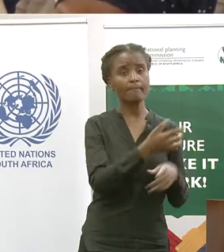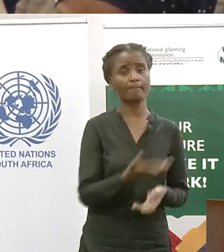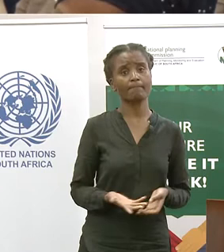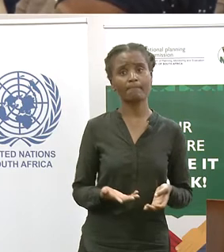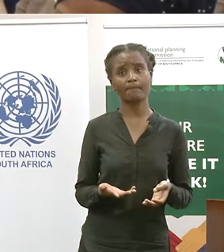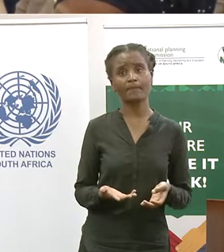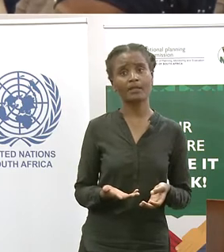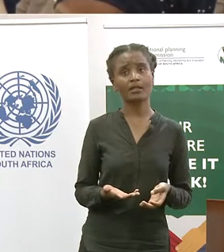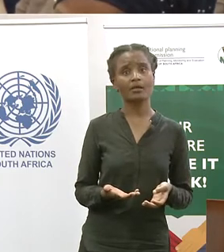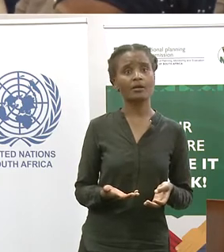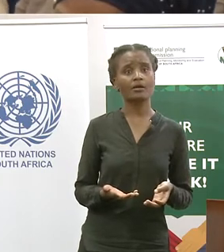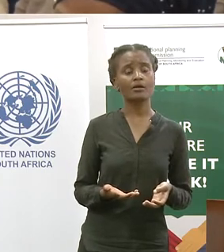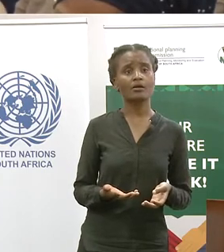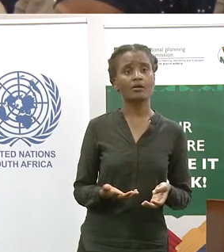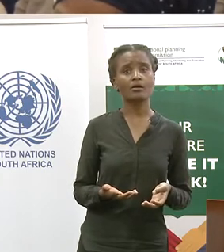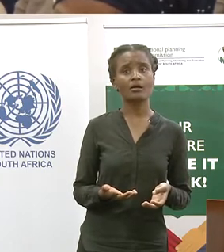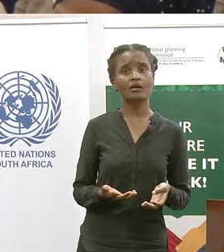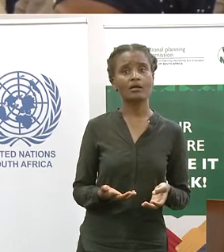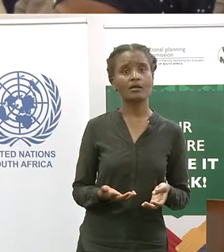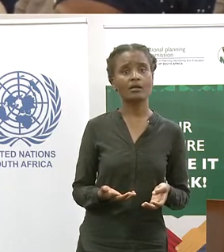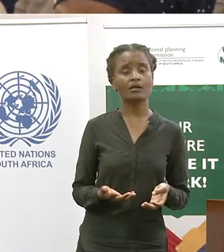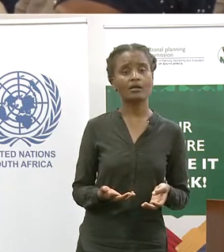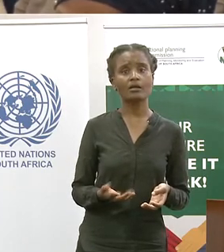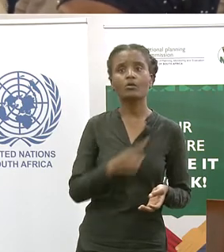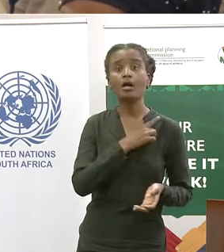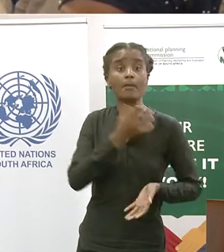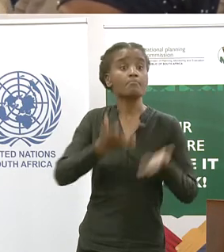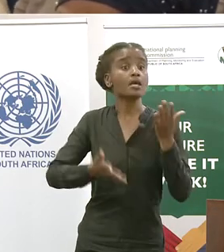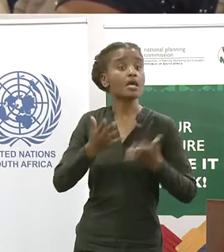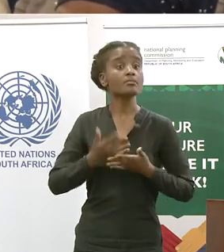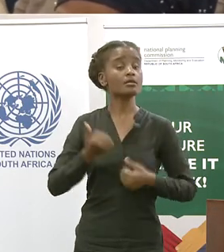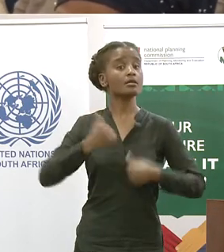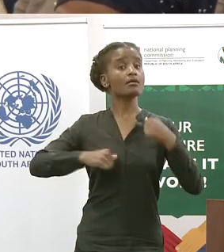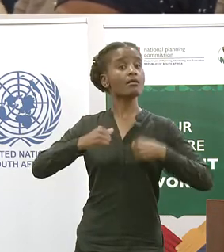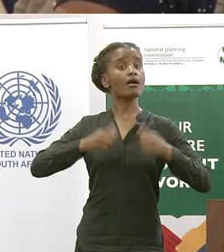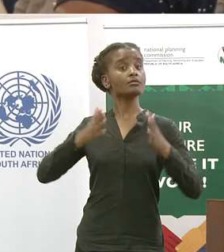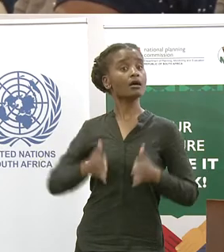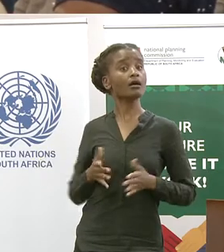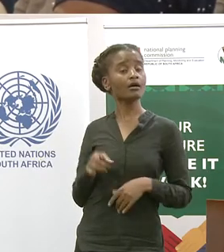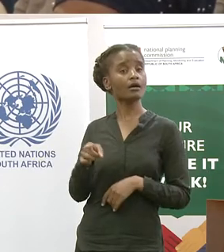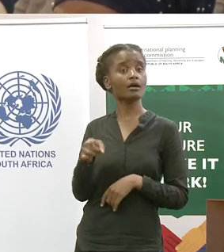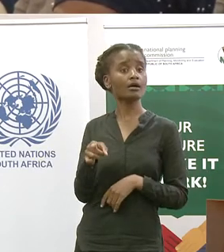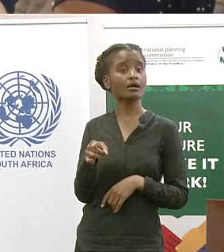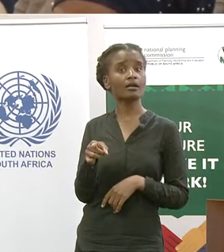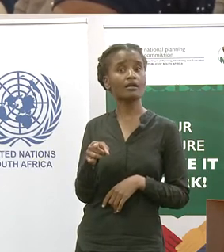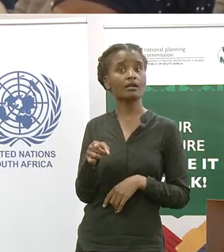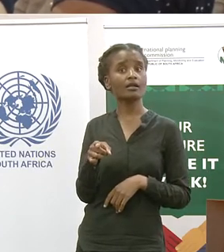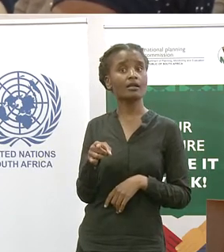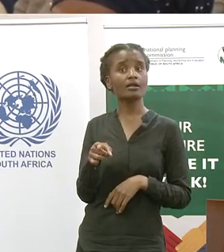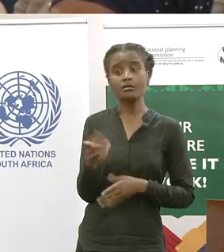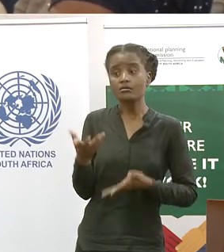you find an actor who plays as